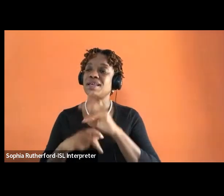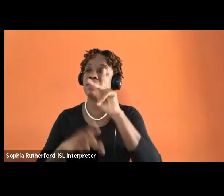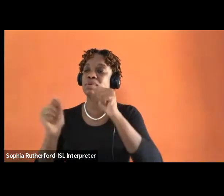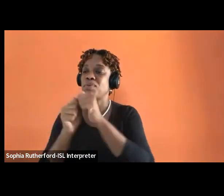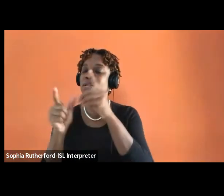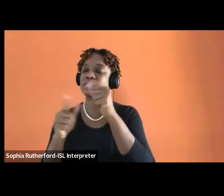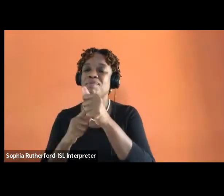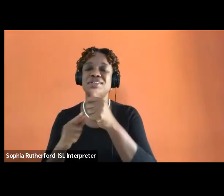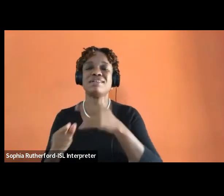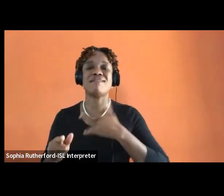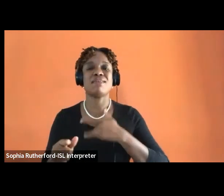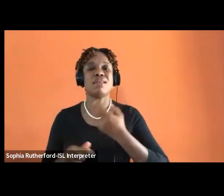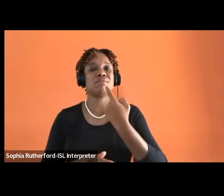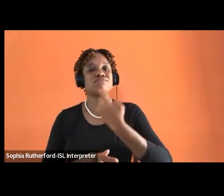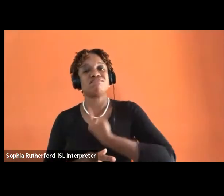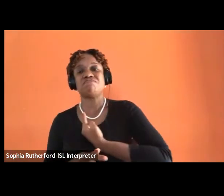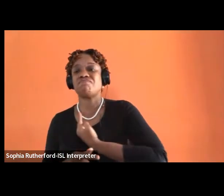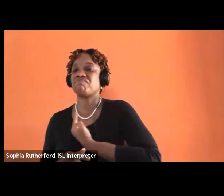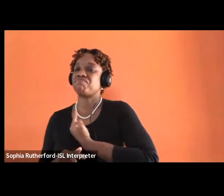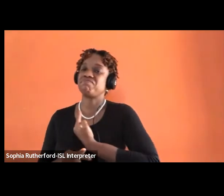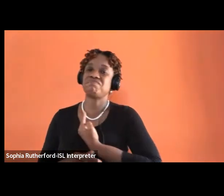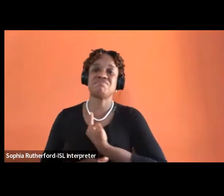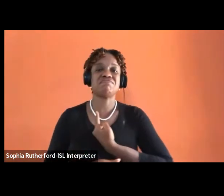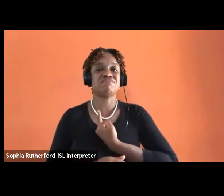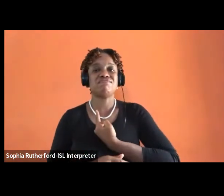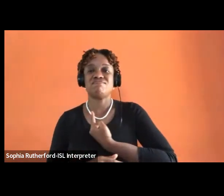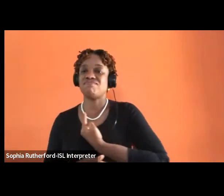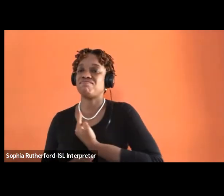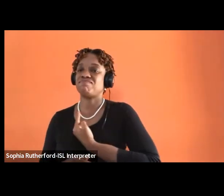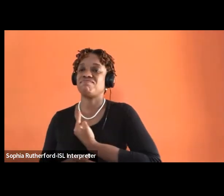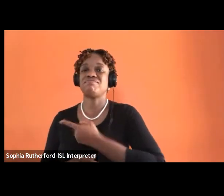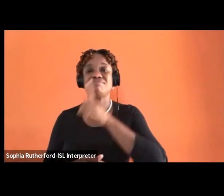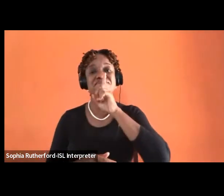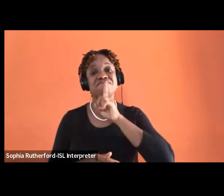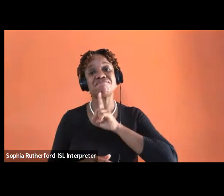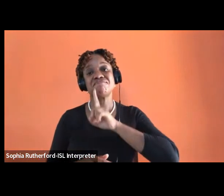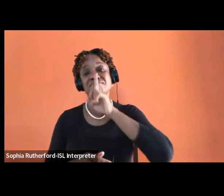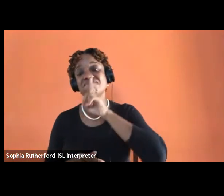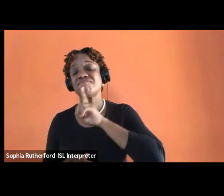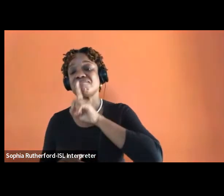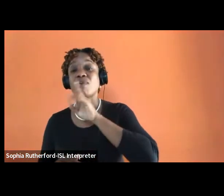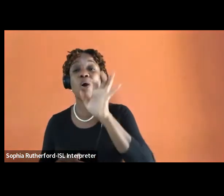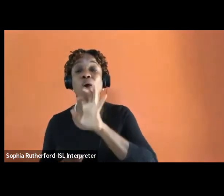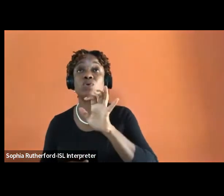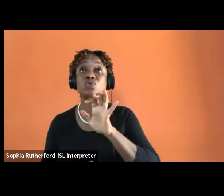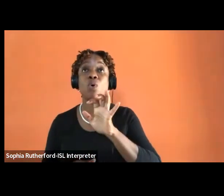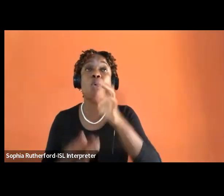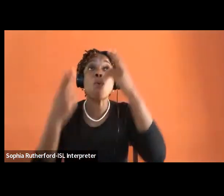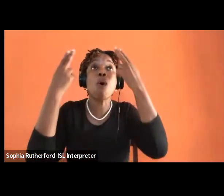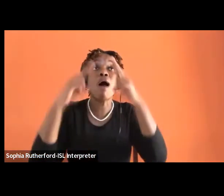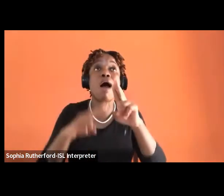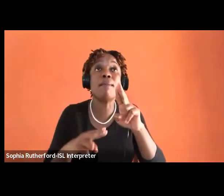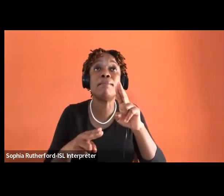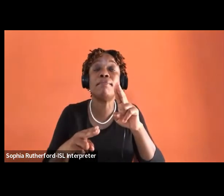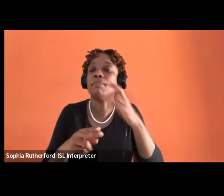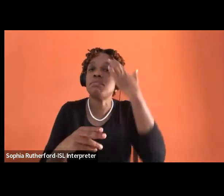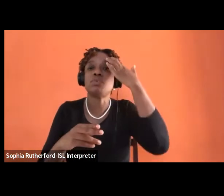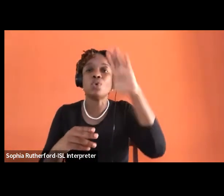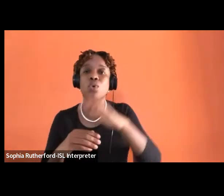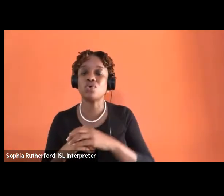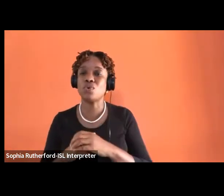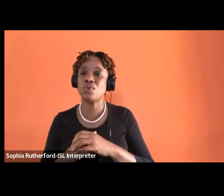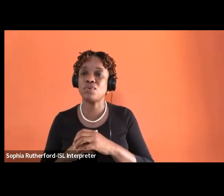loneliness, fear from uncertainty, frustration, boredom, fear